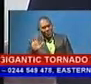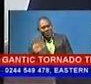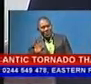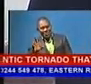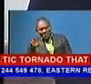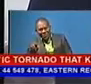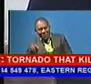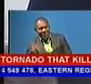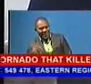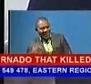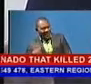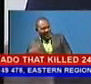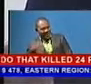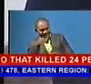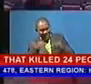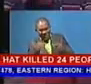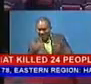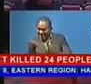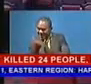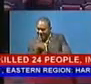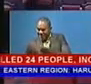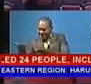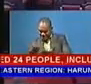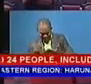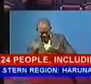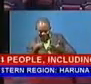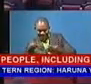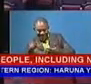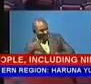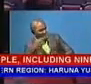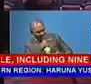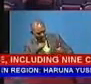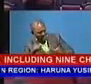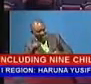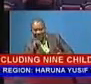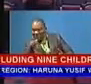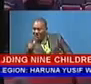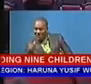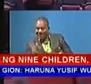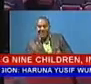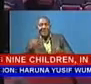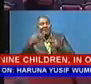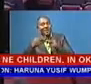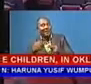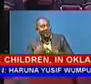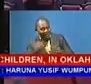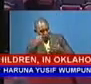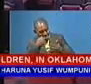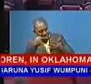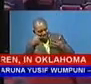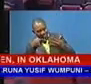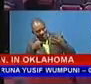complement it. The list as standard was not ticked by him. It was a roll call